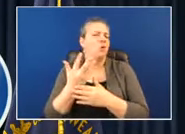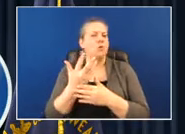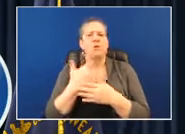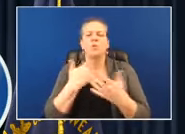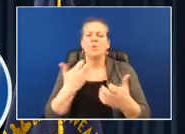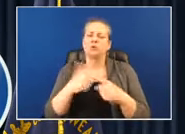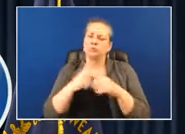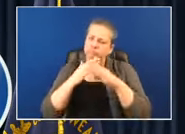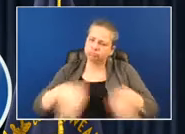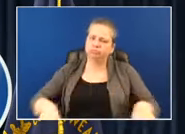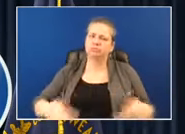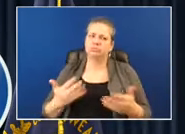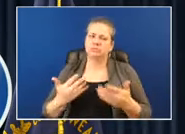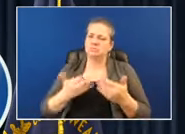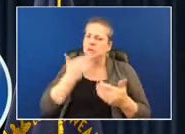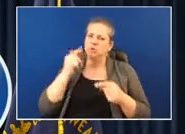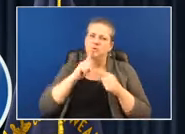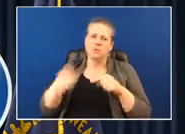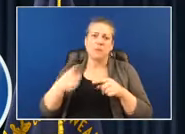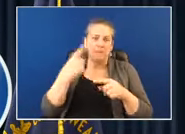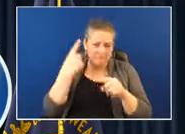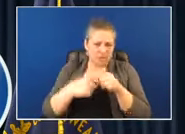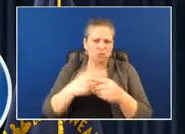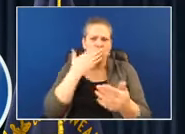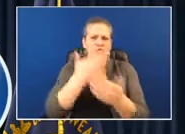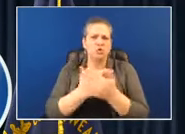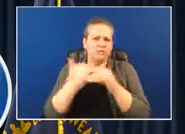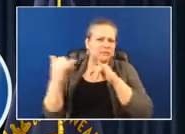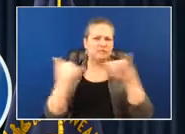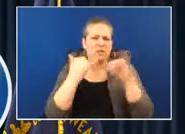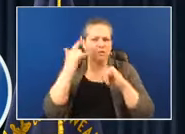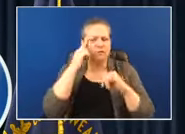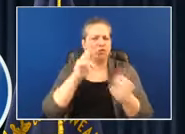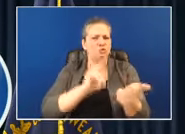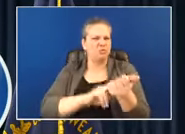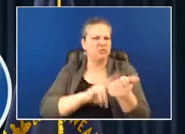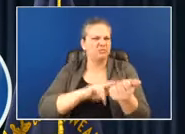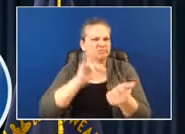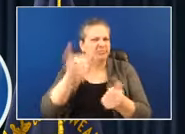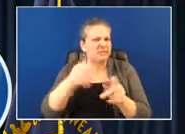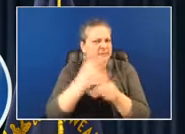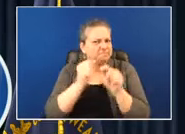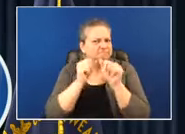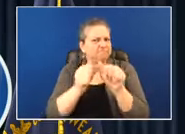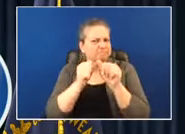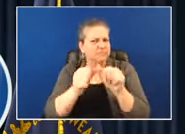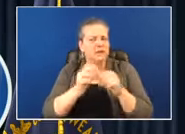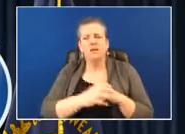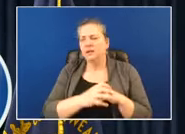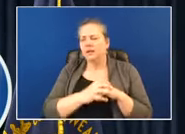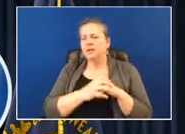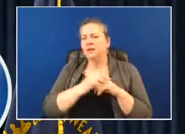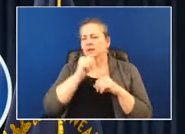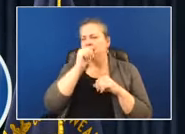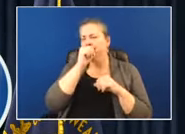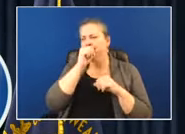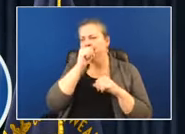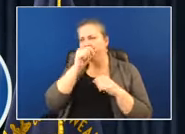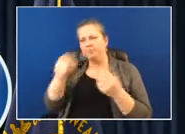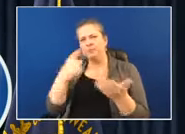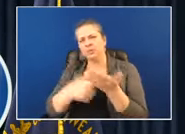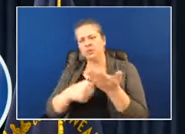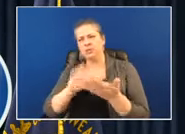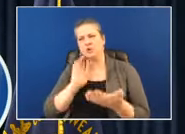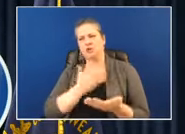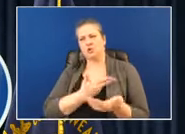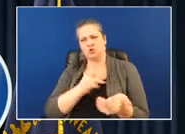the quality standards that are so important. This bill addresses key issues in our nursing pipeline and aims to eliminate some of the barriers that